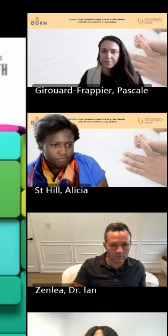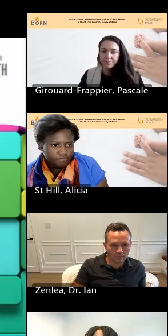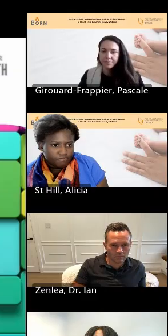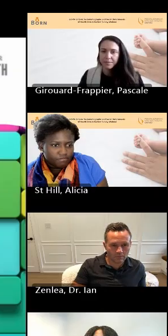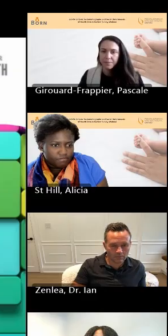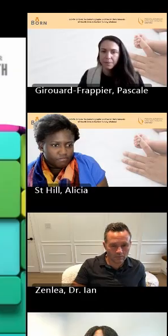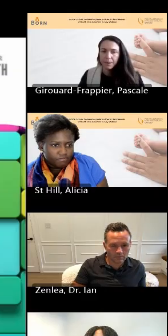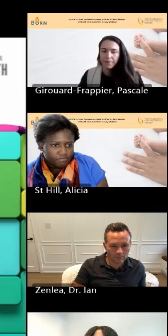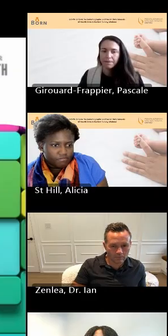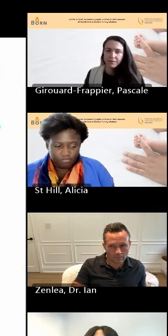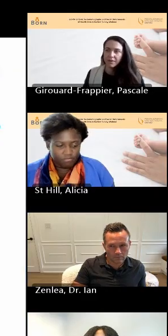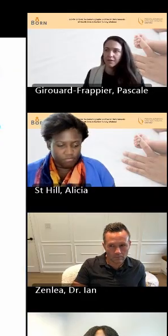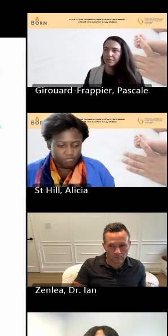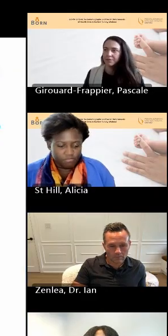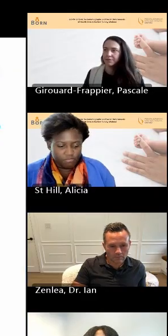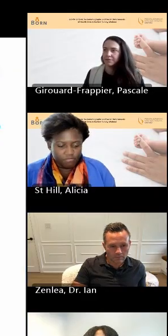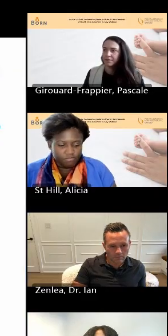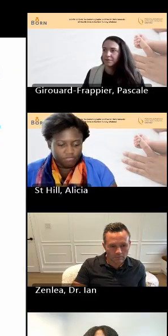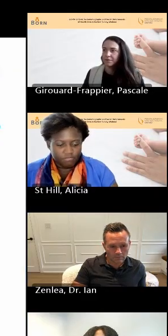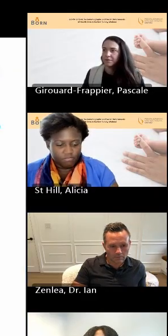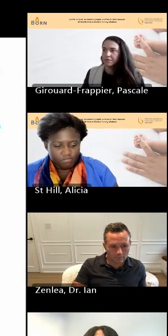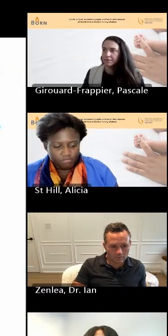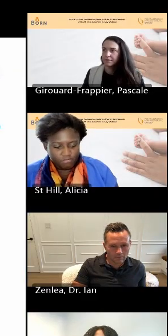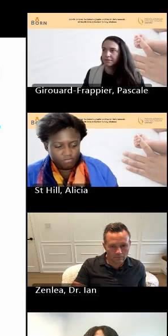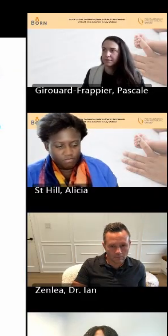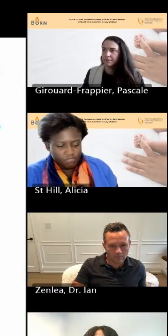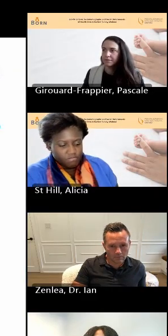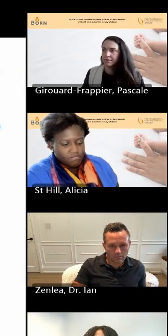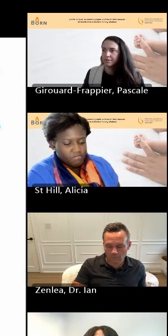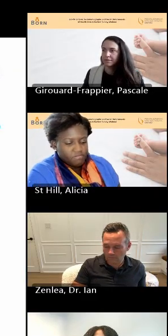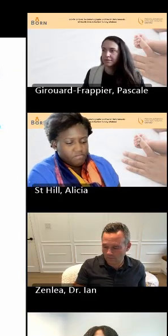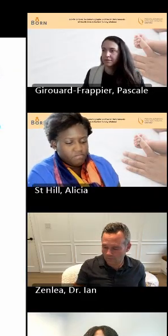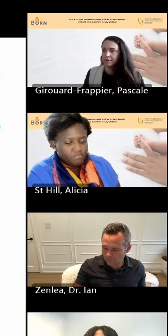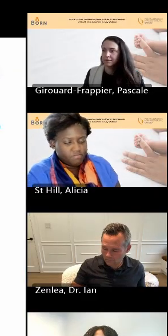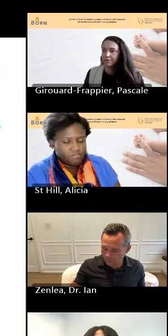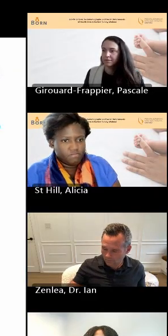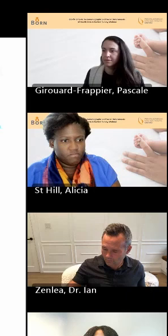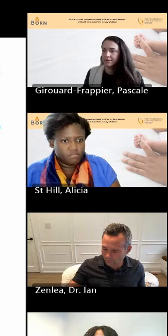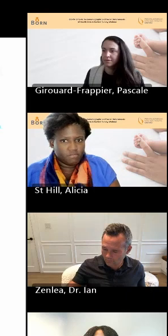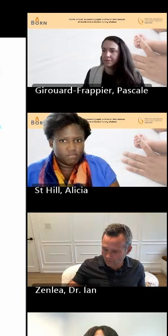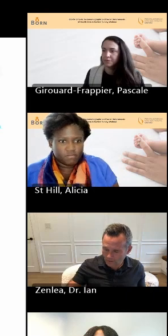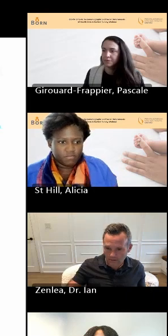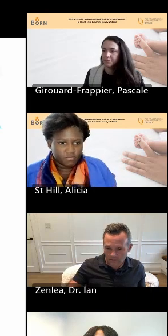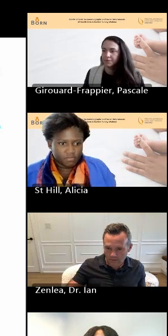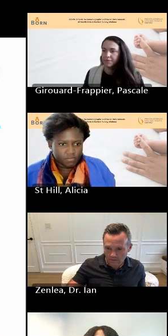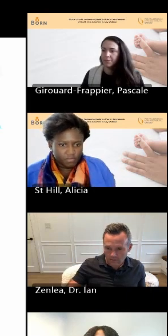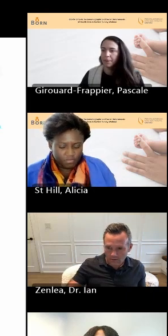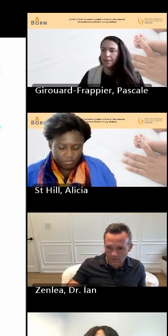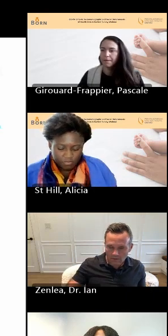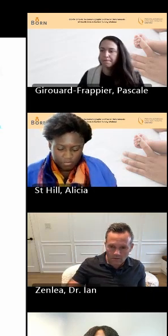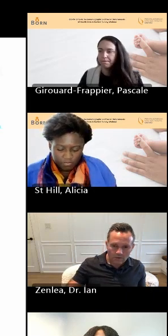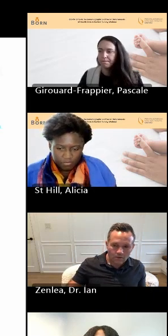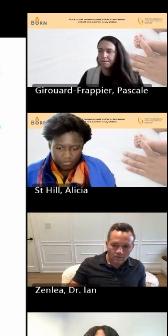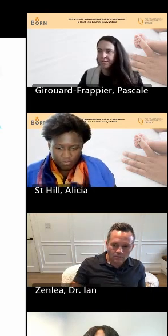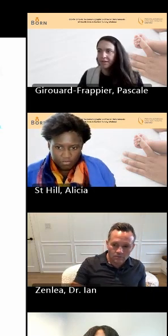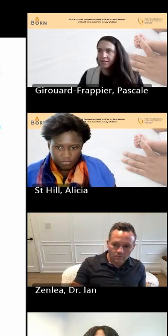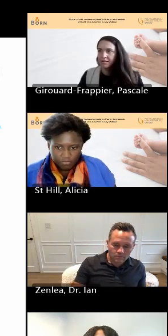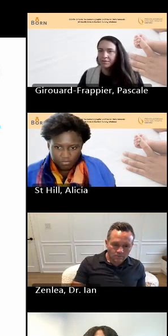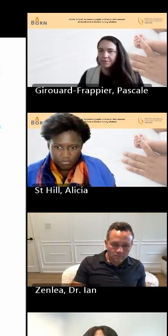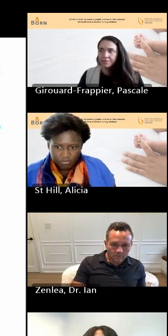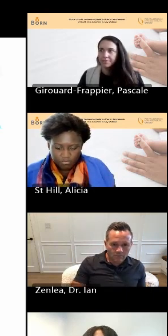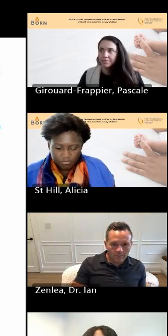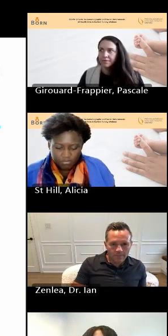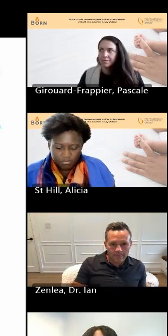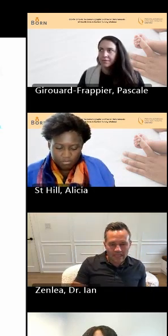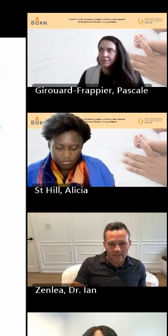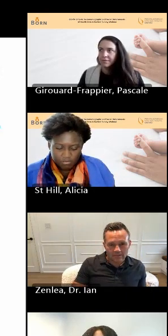families in our communities. And this is just a little snapshot of how we do that. And so another one of our partners,